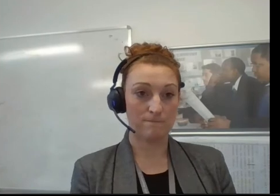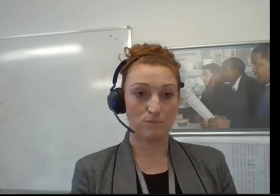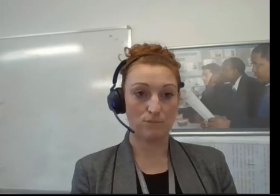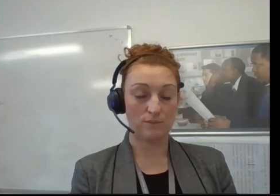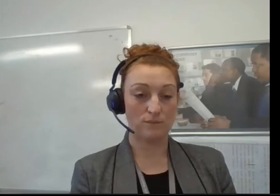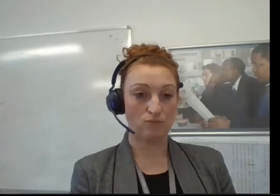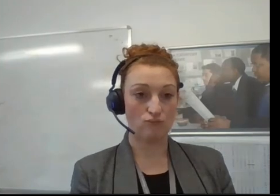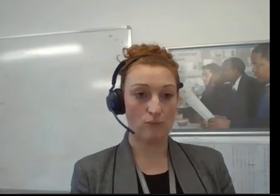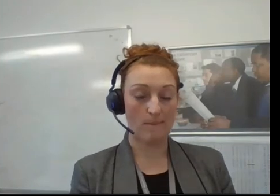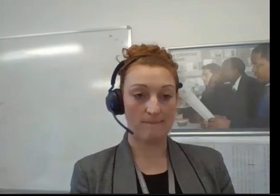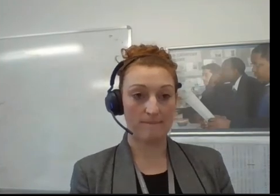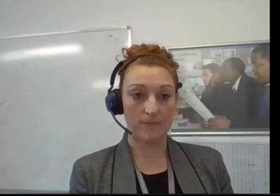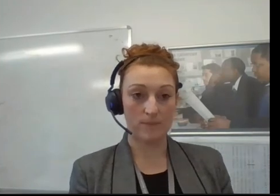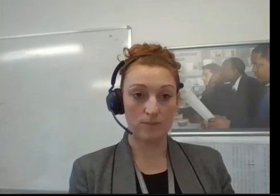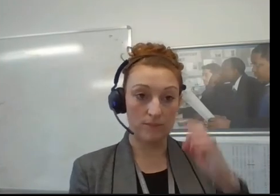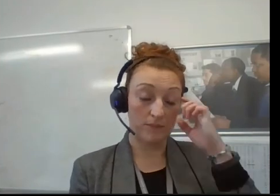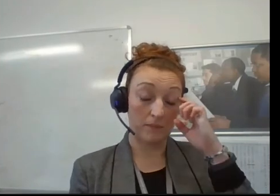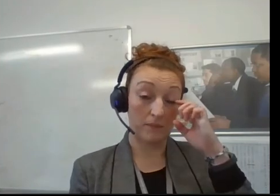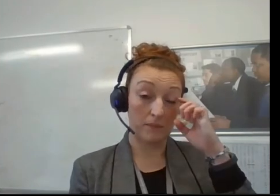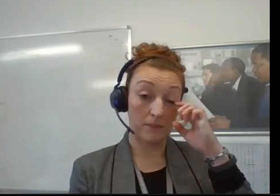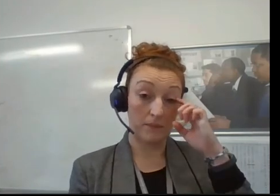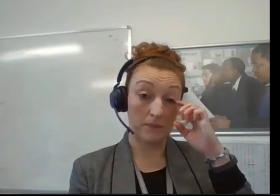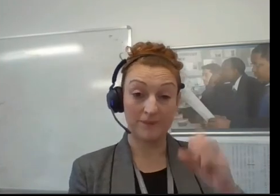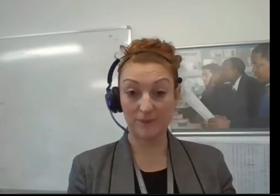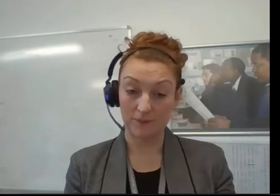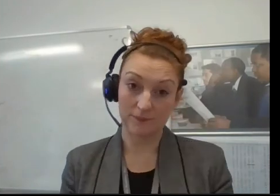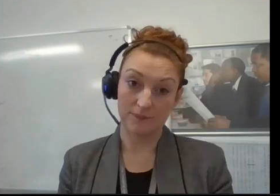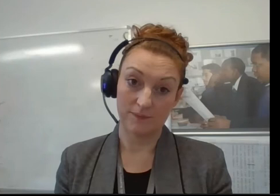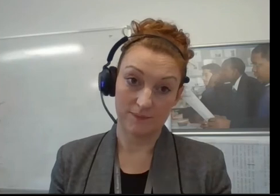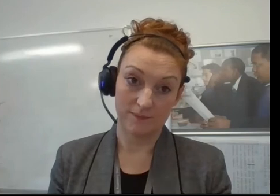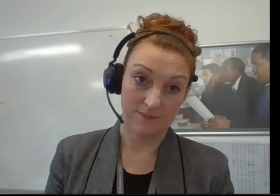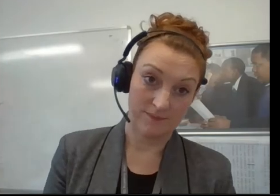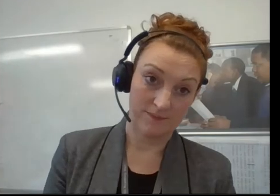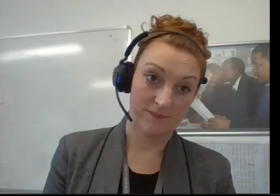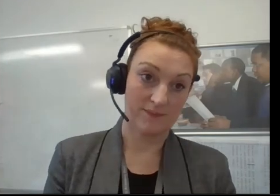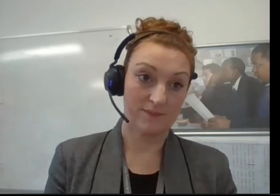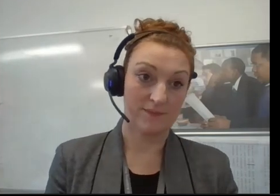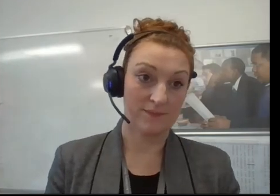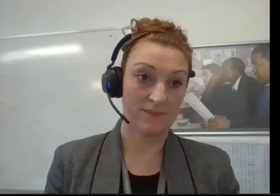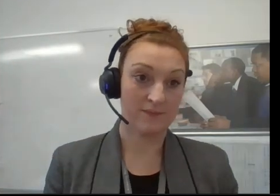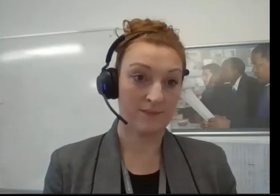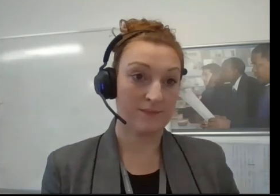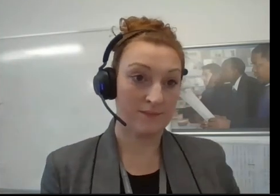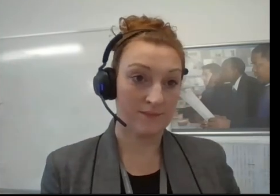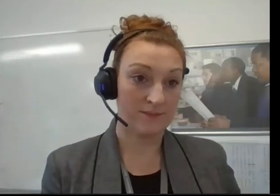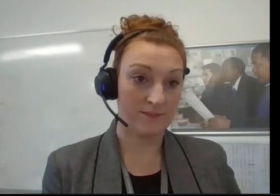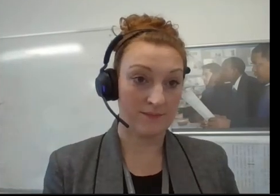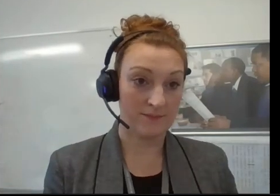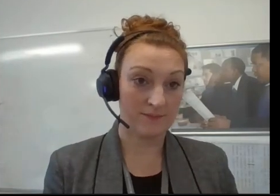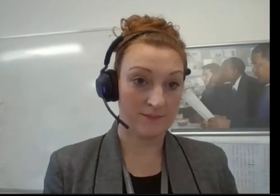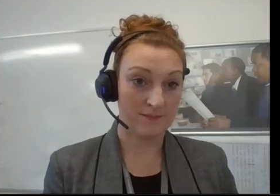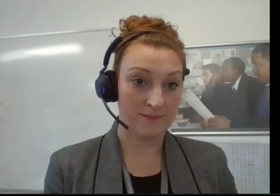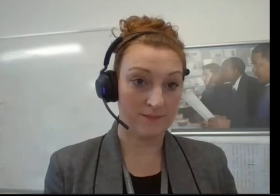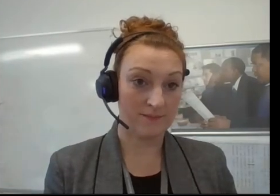Edward Timpson, MP, was elected as MP for Edisbury in 2019, and before that he was MP for Crewe and Nantwich